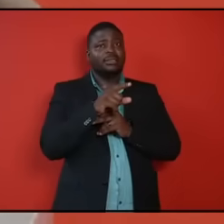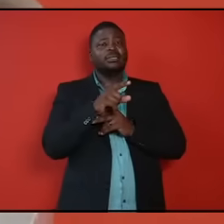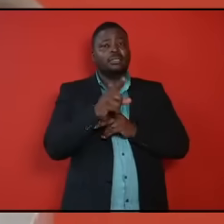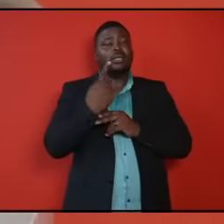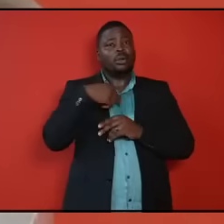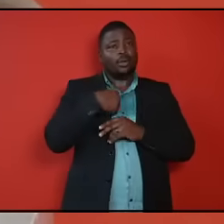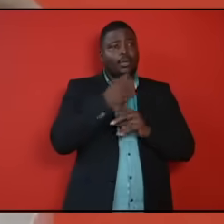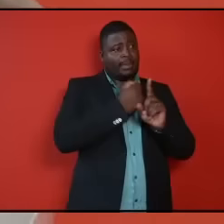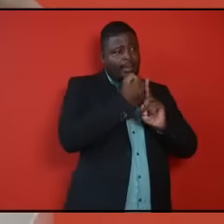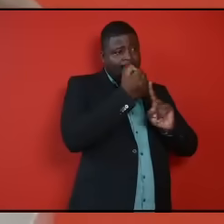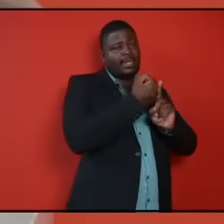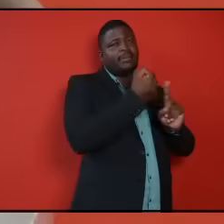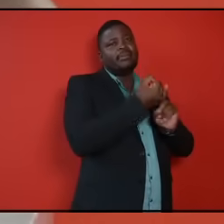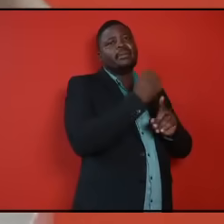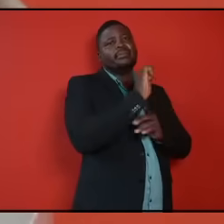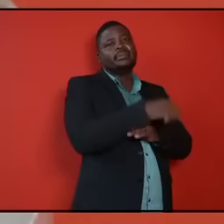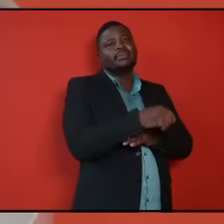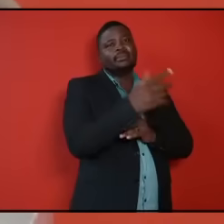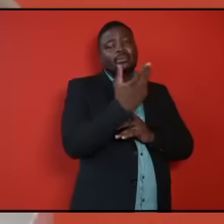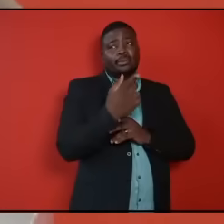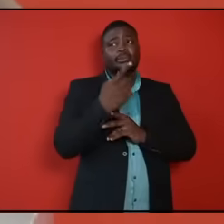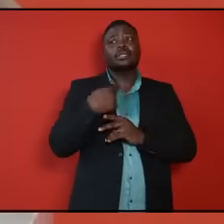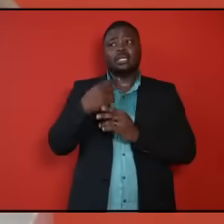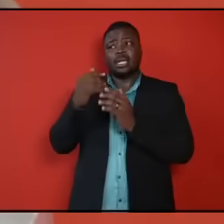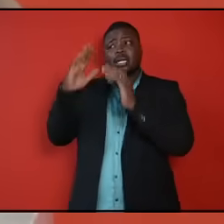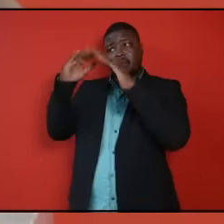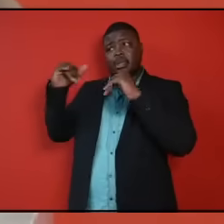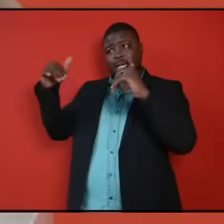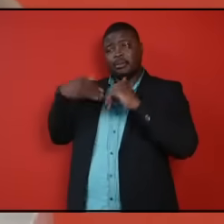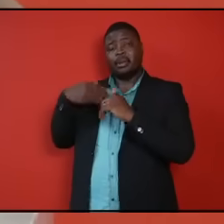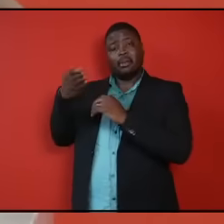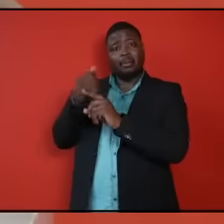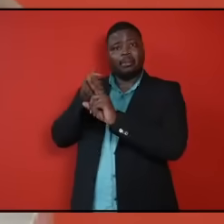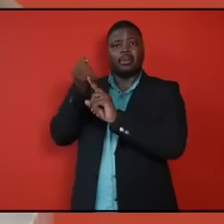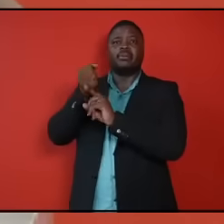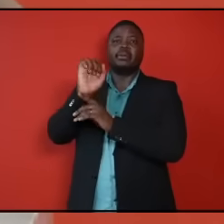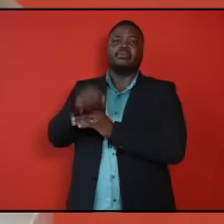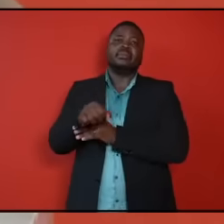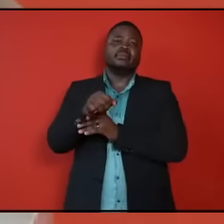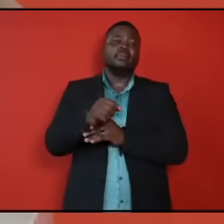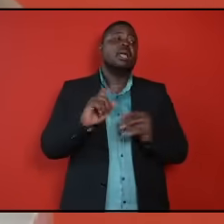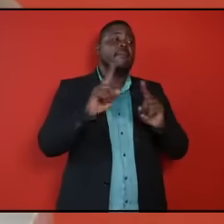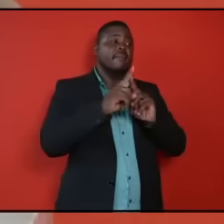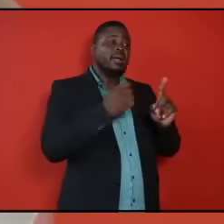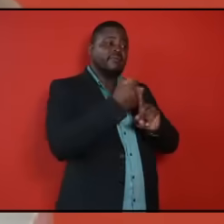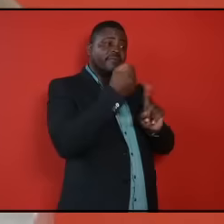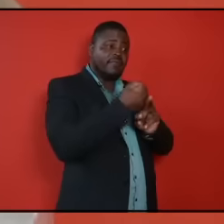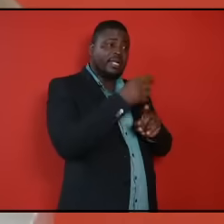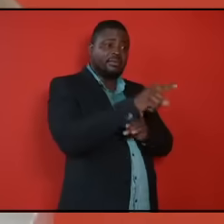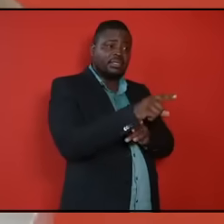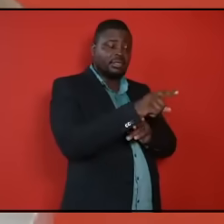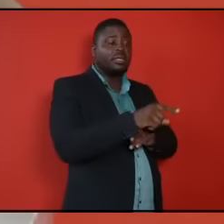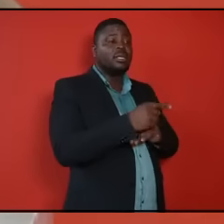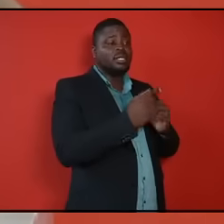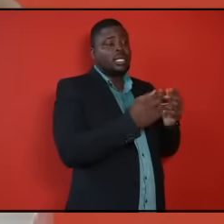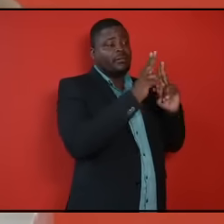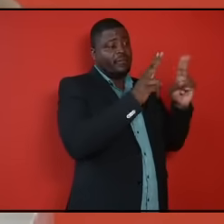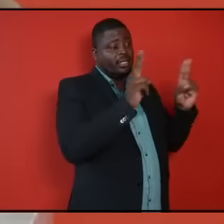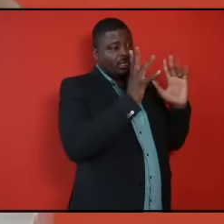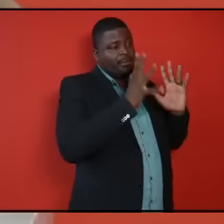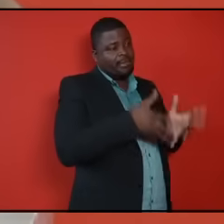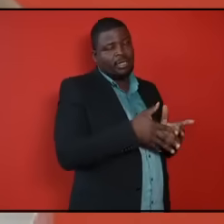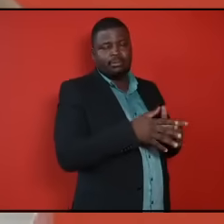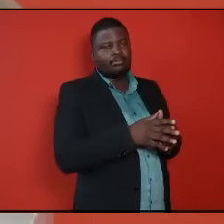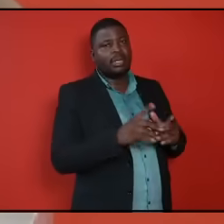the door of universities, we have taken it to the highest level that it must be law. All those students who are